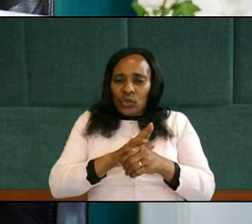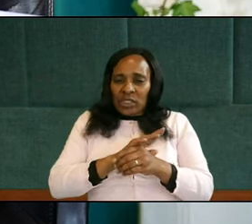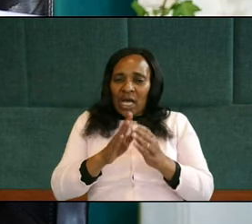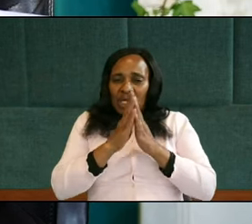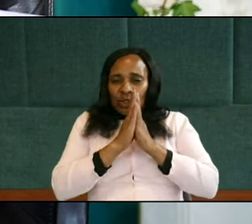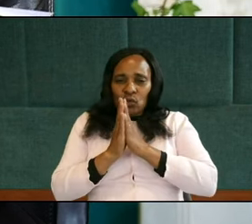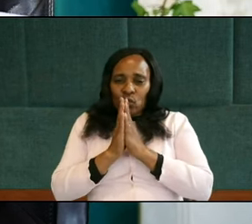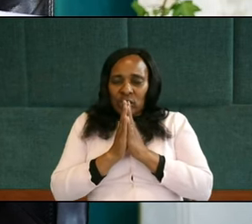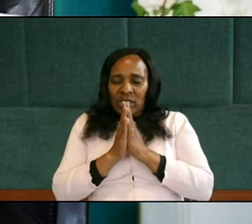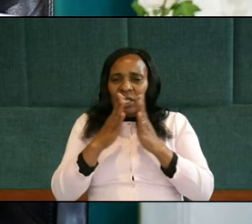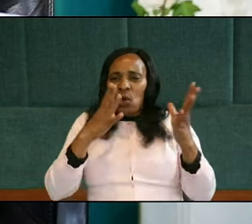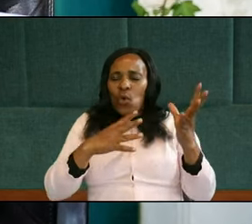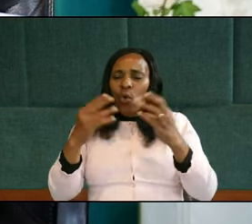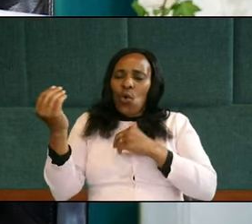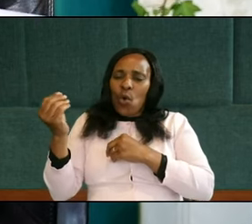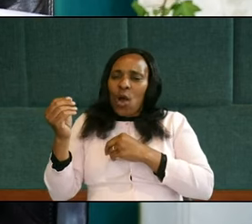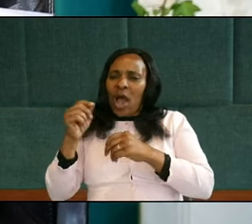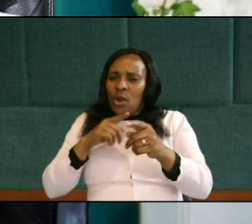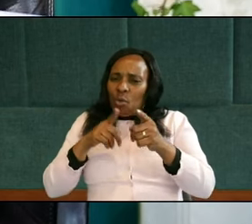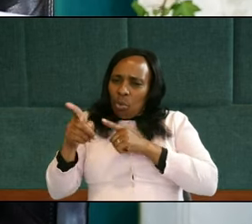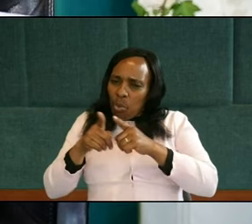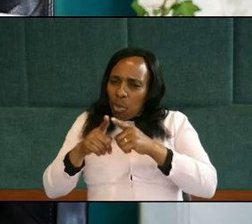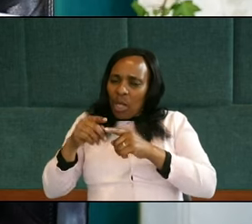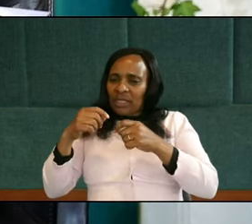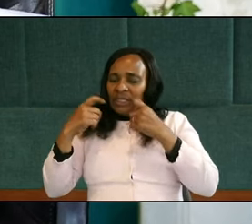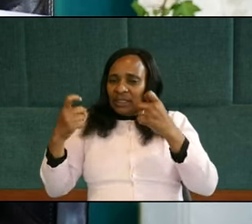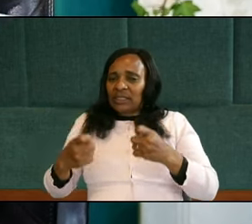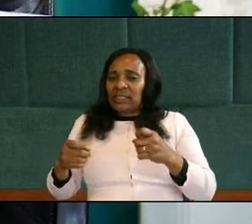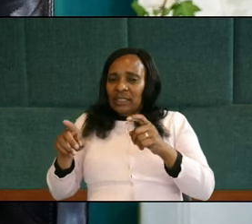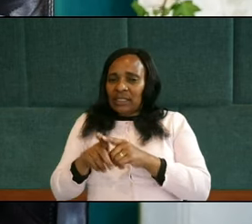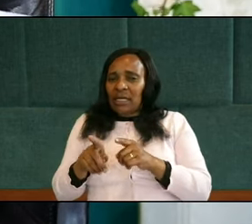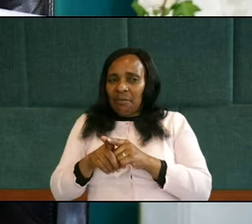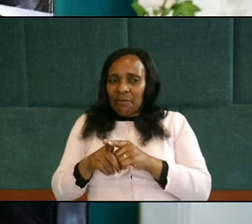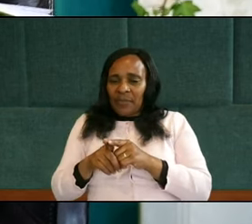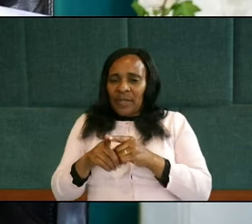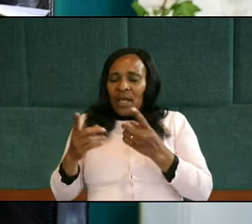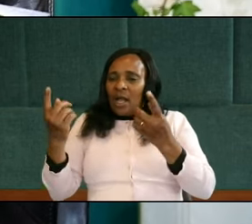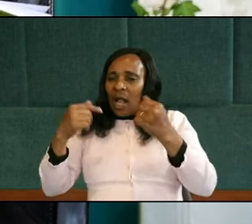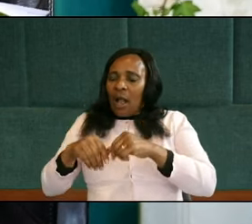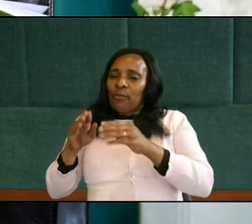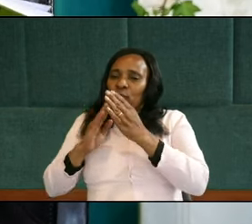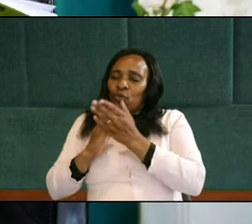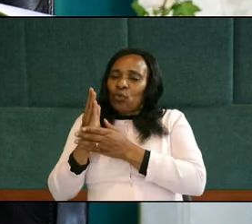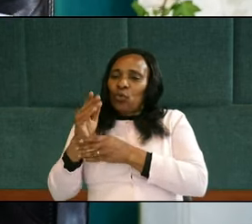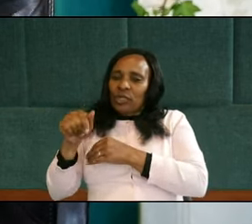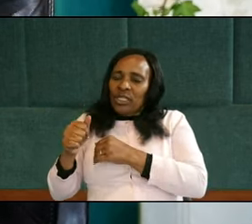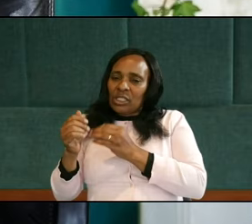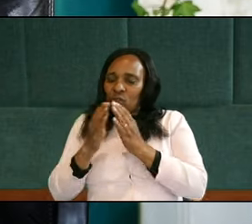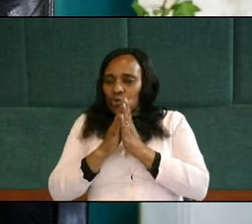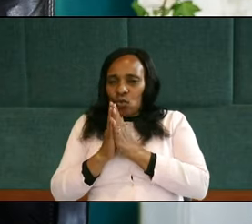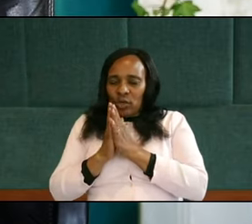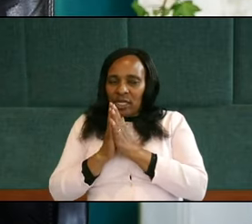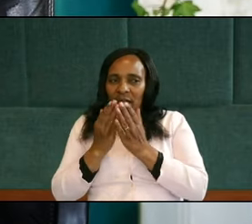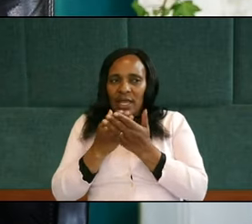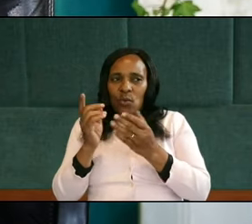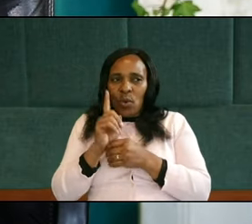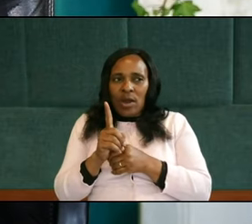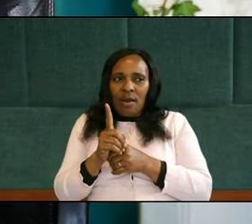just won't go and condemn this sin as it is, let me come through using a parable?